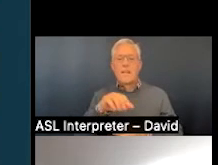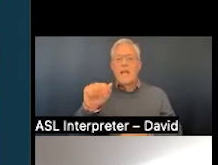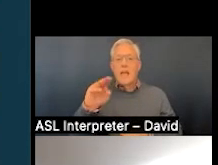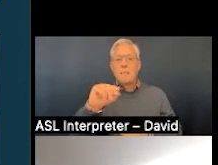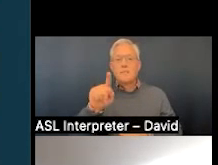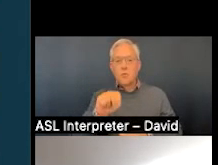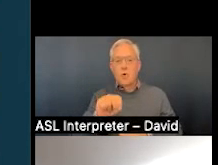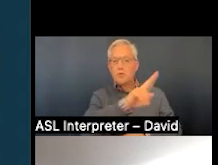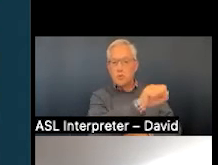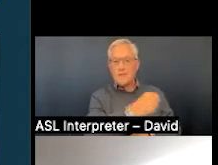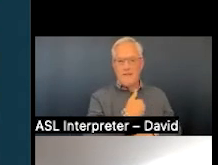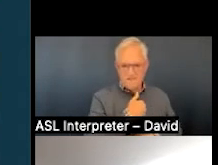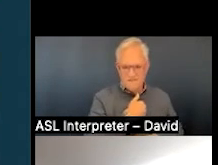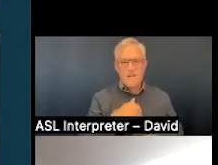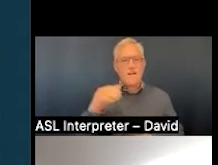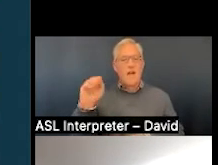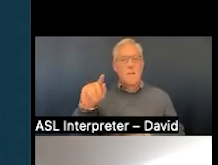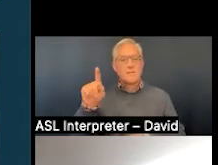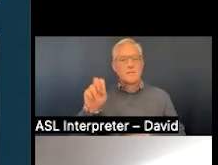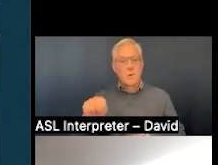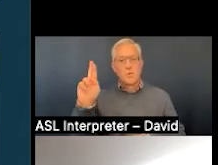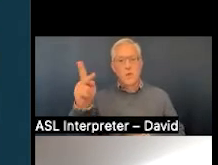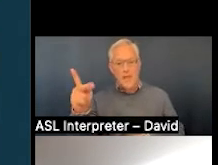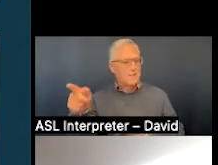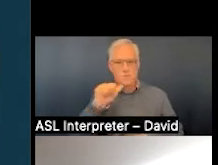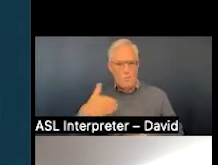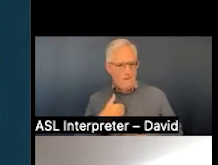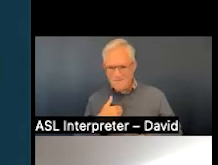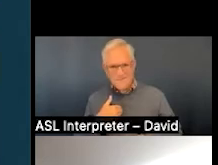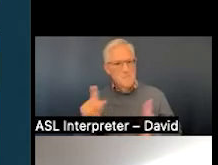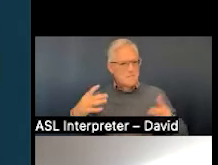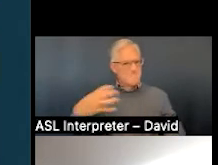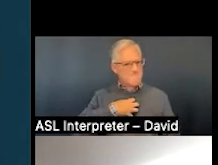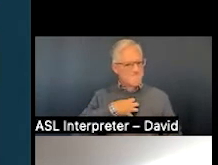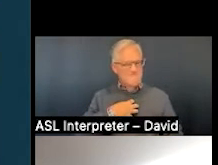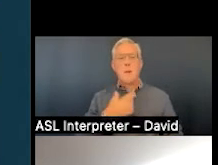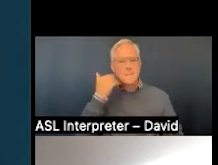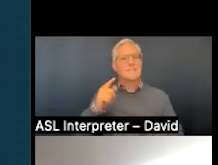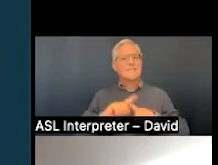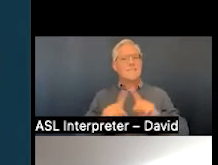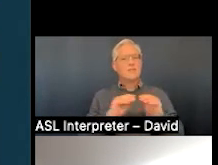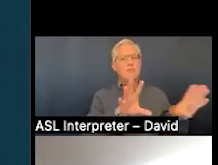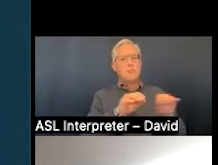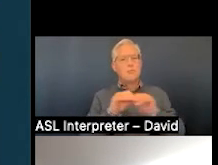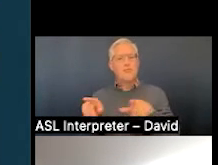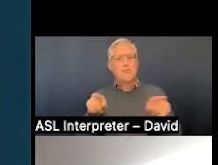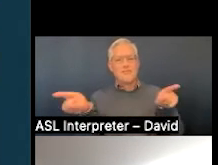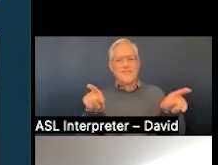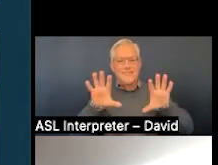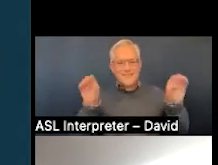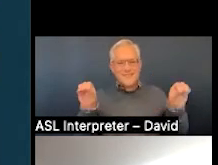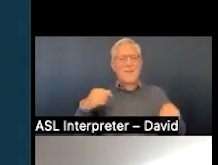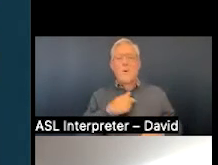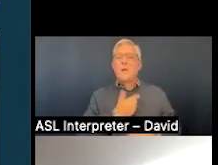UK. And evidently that's because they're different distributors, but we would encourage people to share them, a more